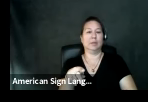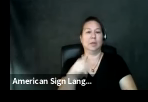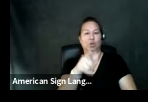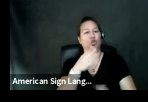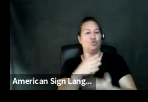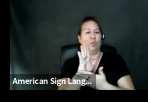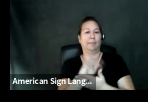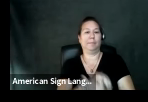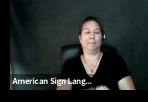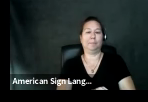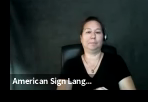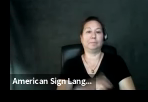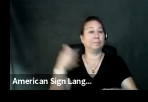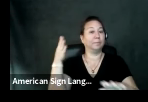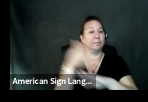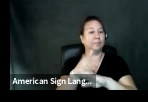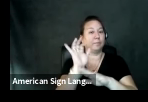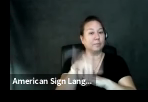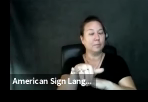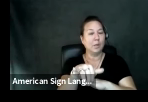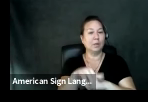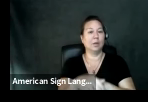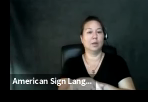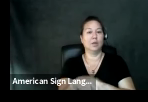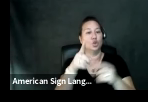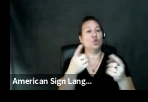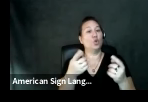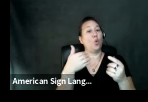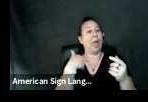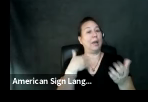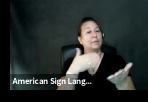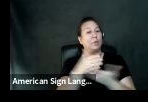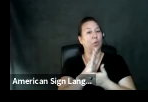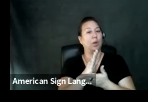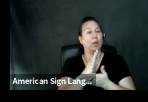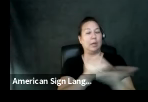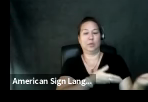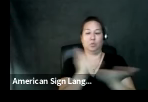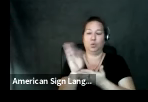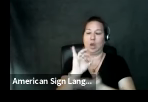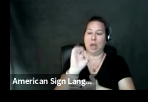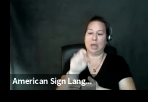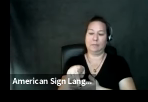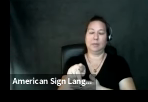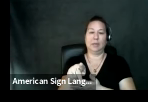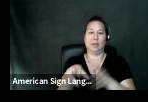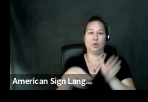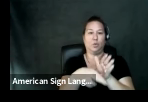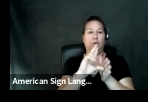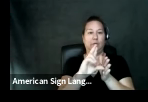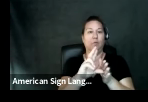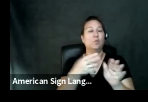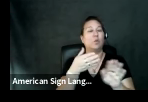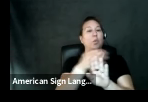And then after that, you do have the right to take the IEP home to review it on your own before you